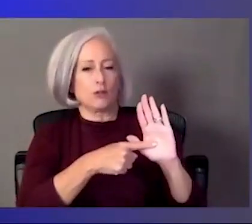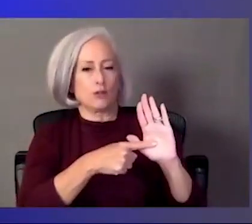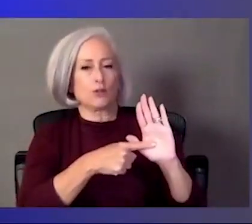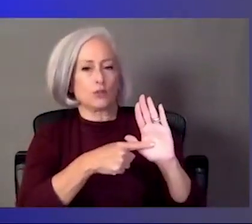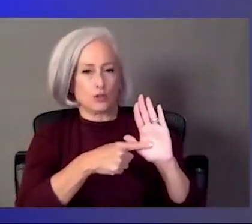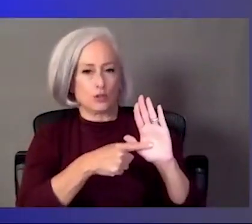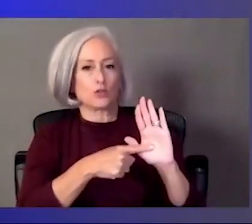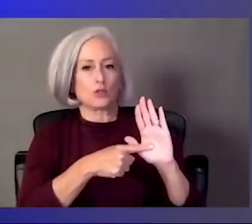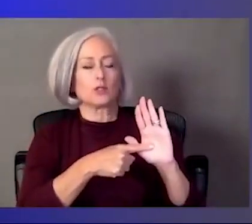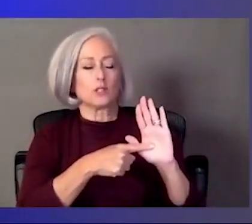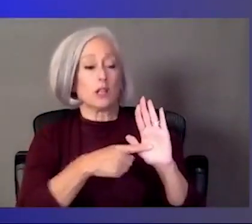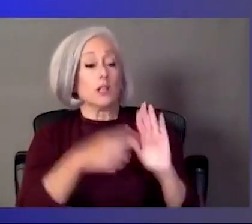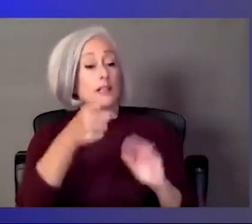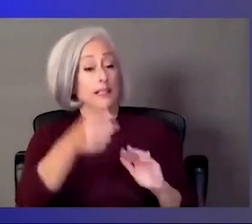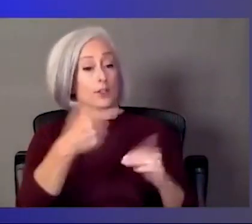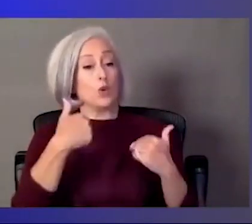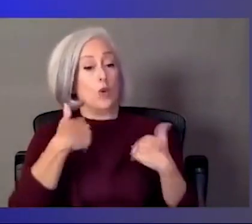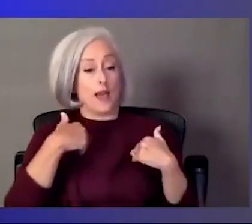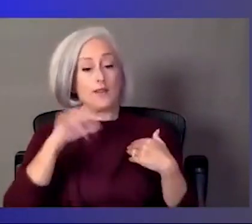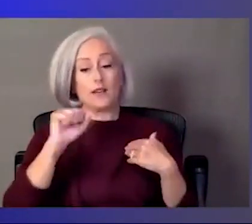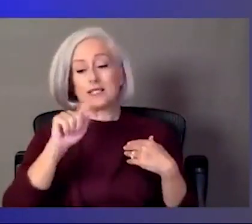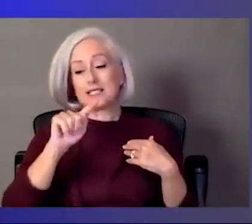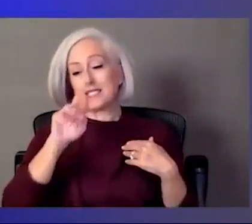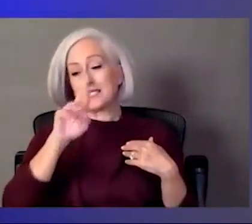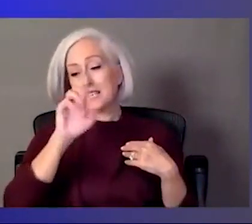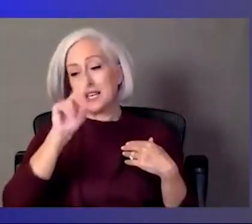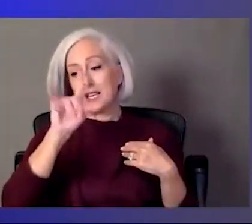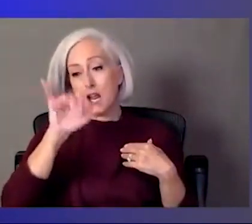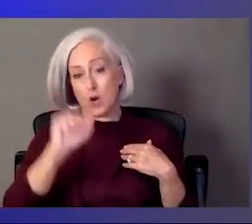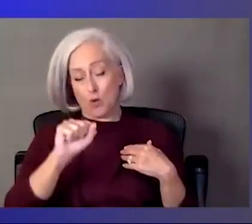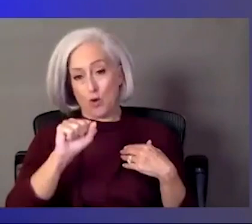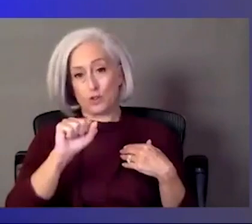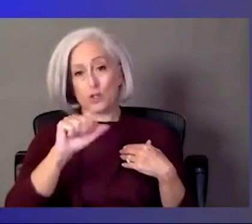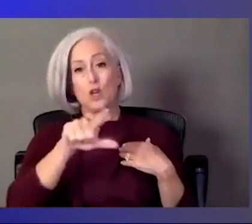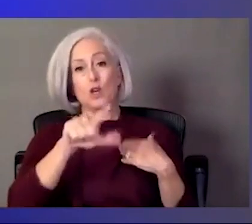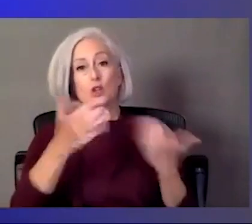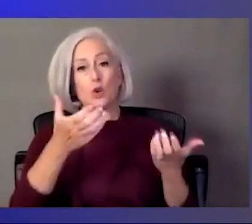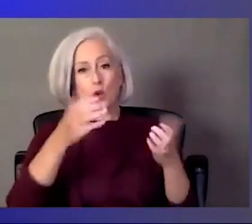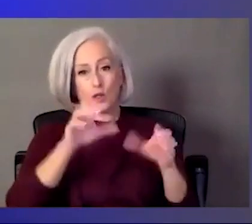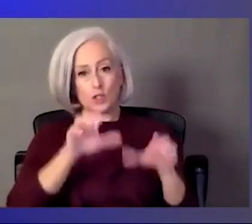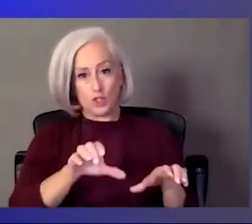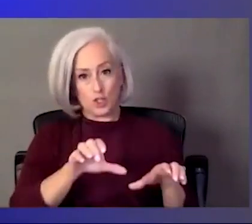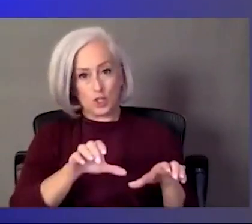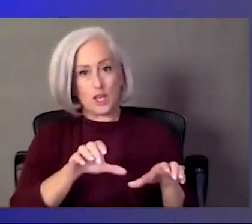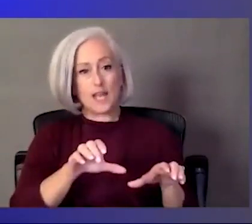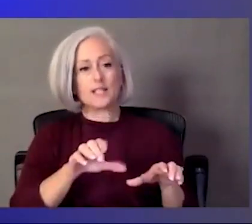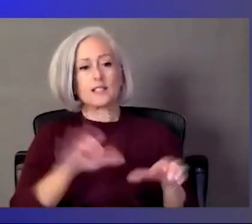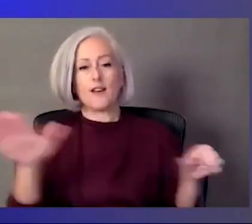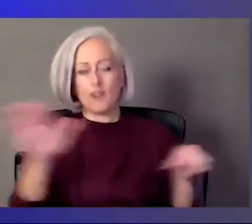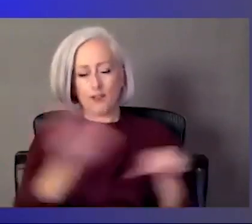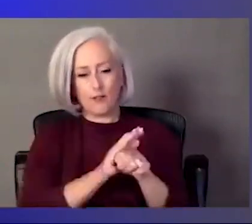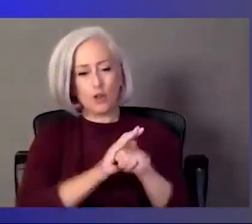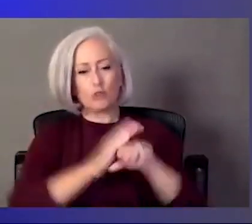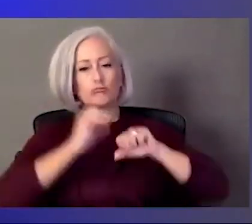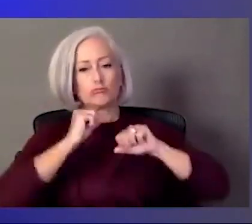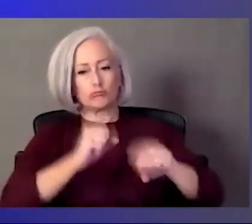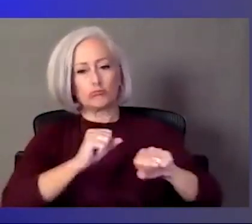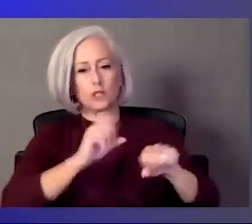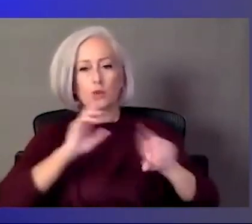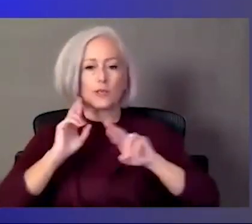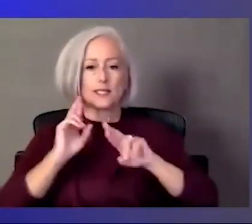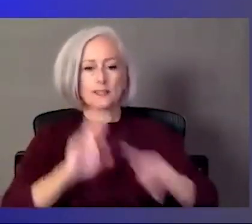demonstrate if you are on steroids, your likelihood of having a robust and protective response to the